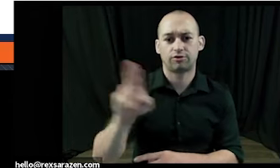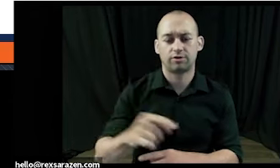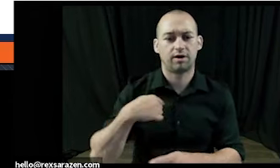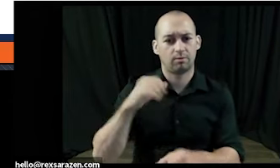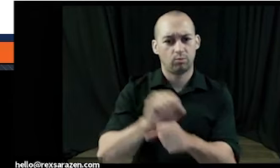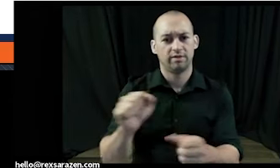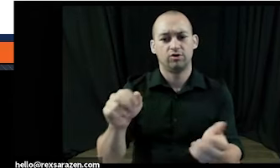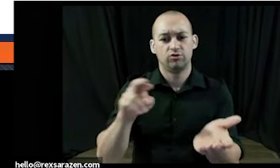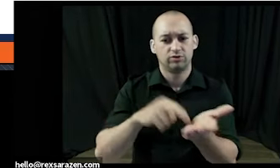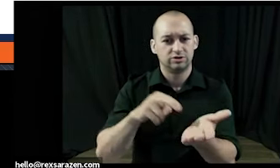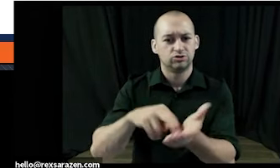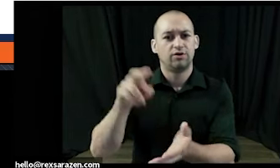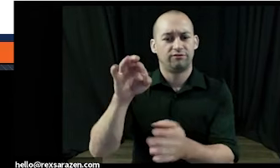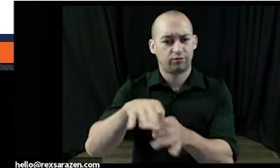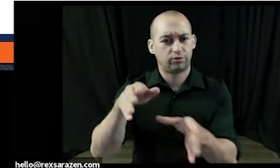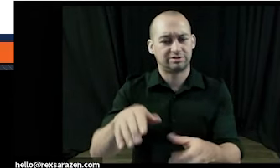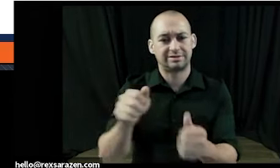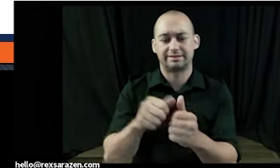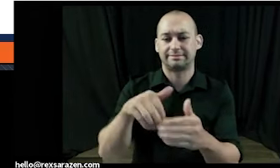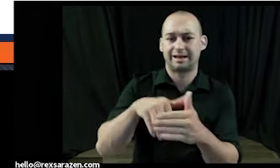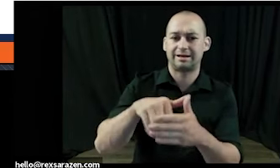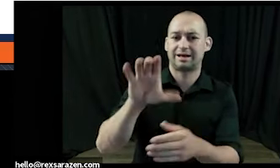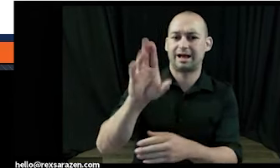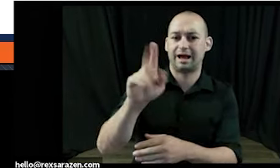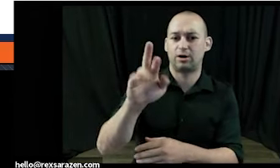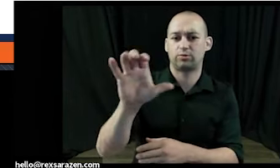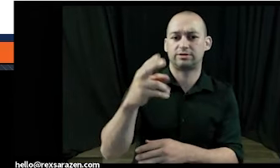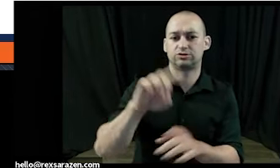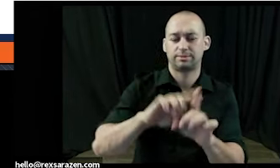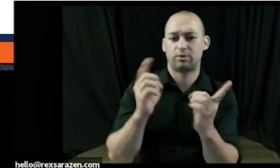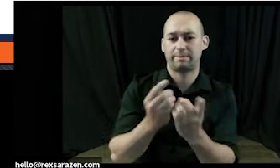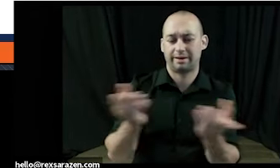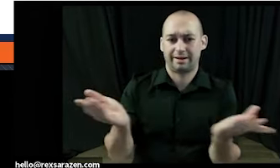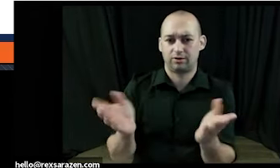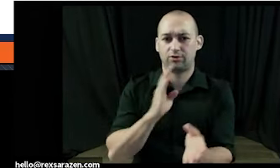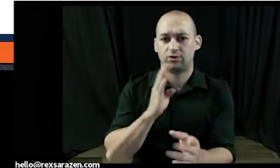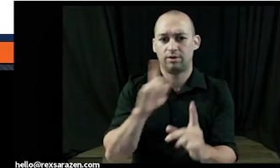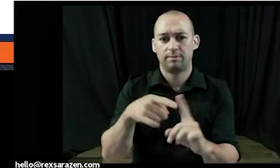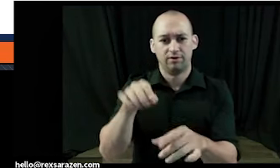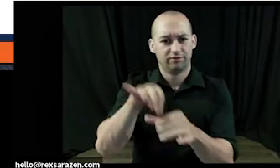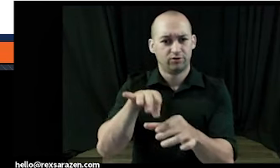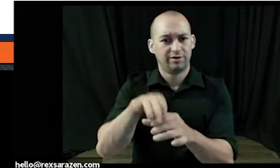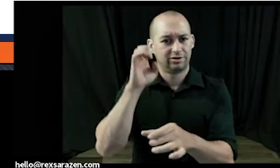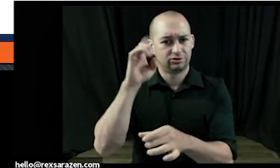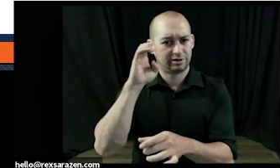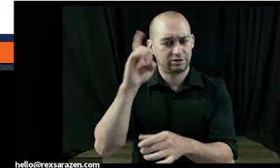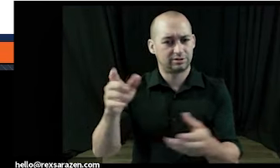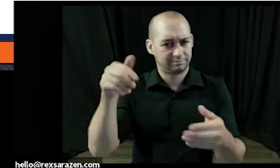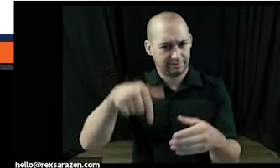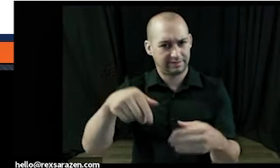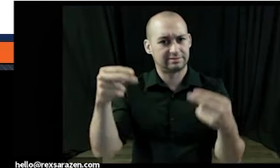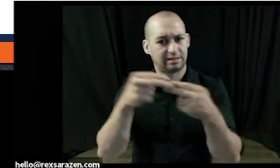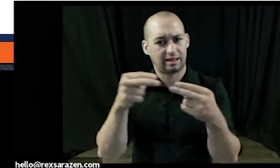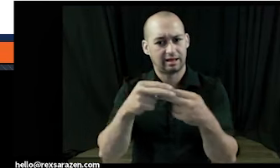Registrar of Voters in Outreach Department, and here to talk to you about voter education. So on this slide,